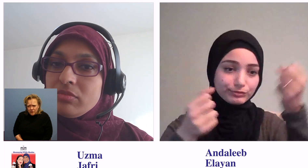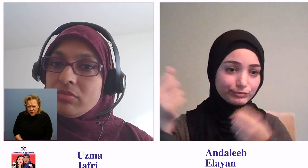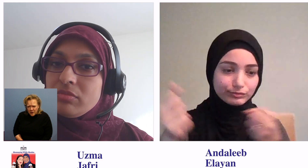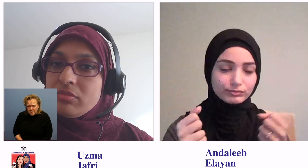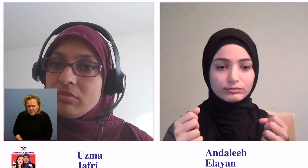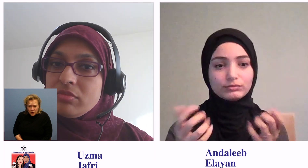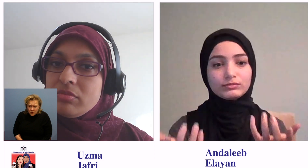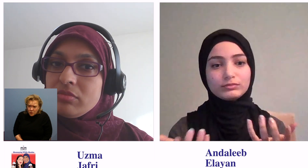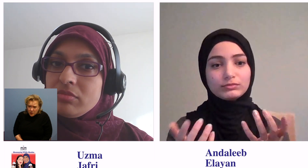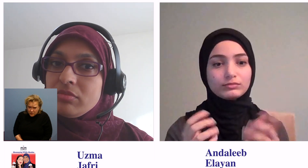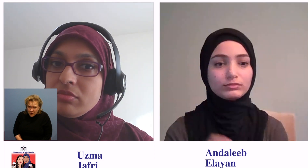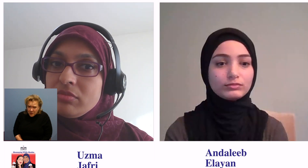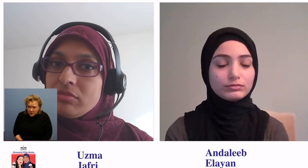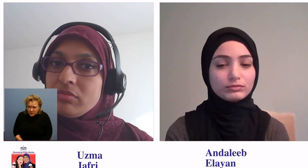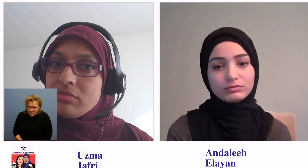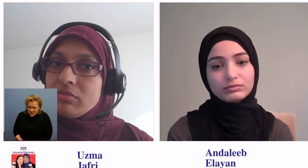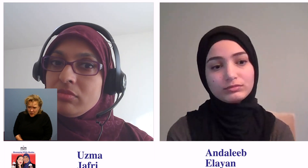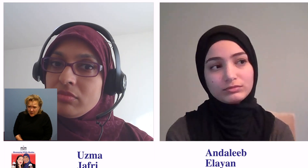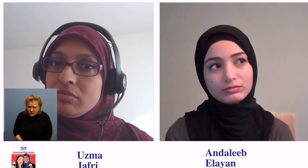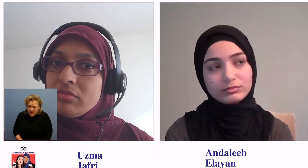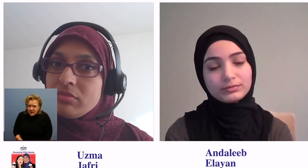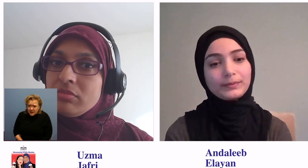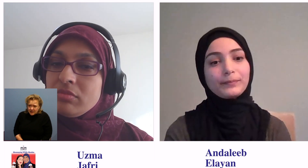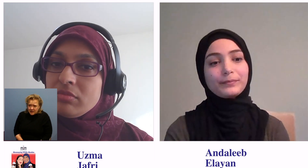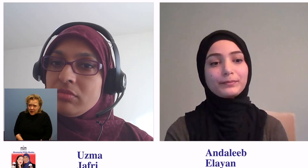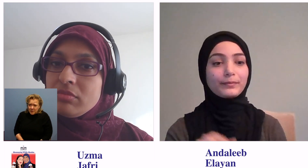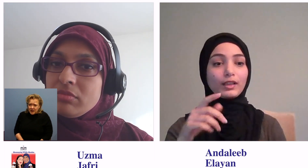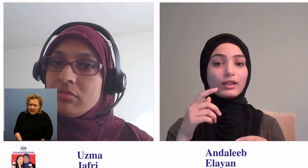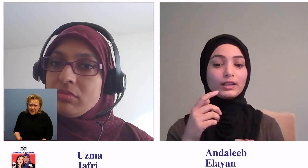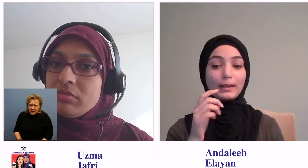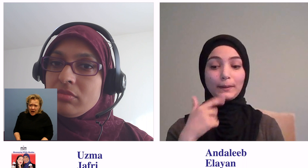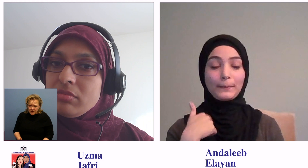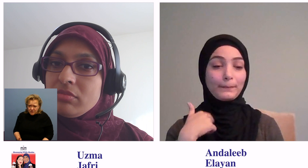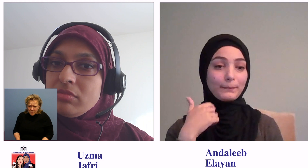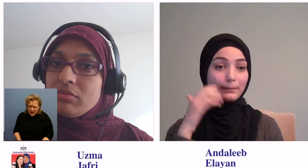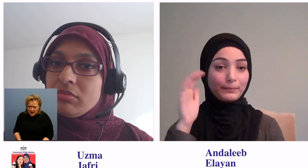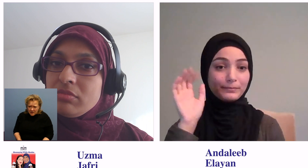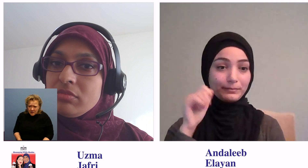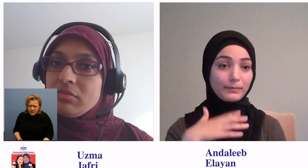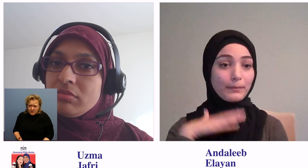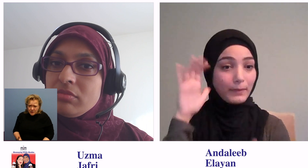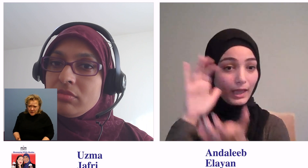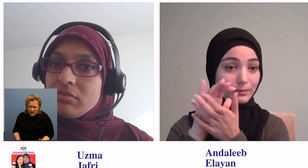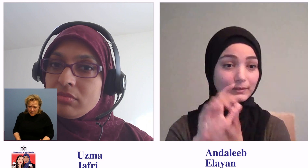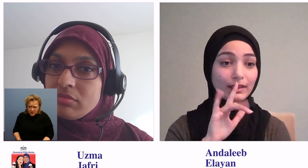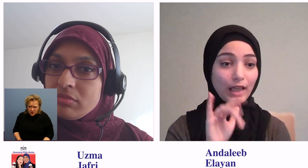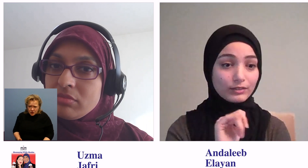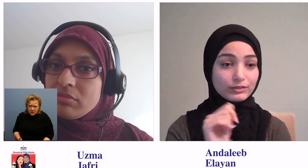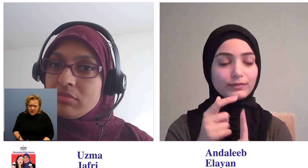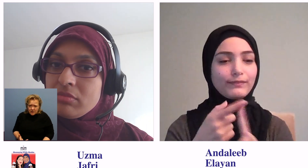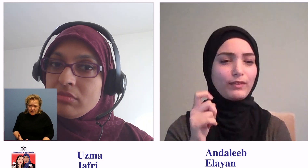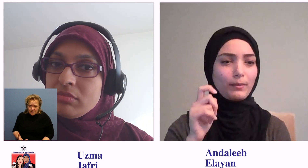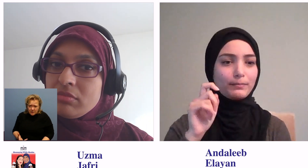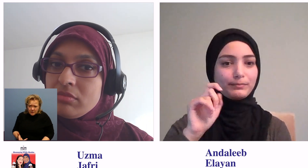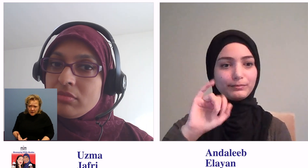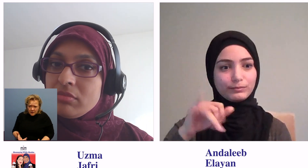interpreter from, you know, who are from other countries as well, can come in and kind of make the language